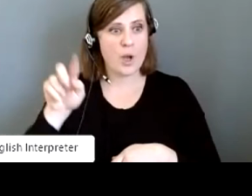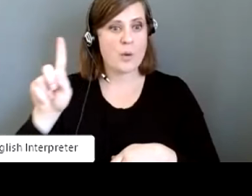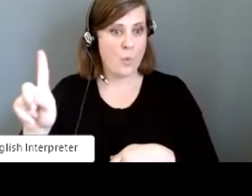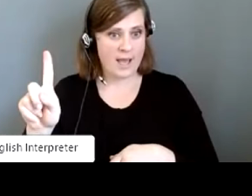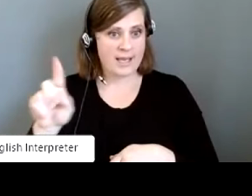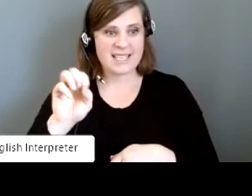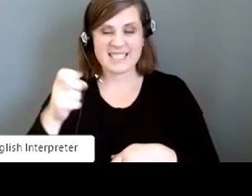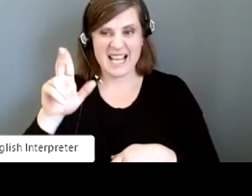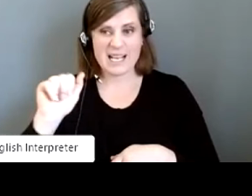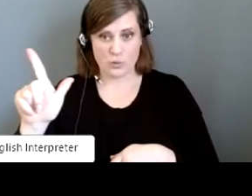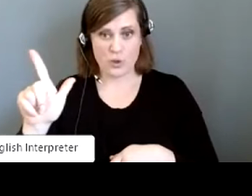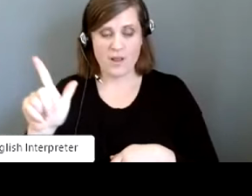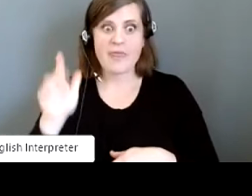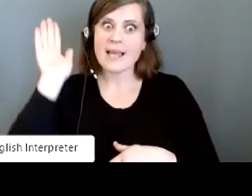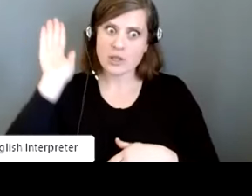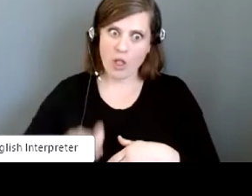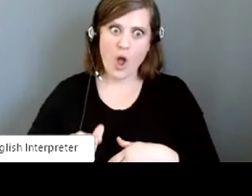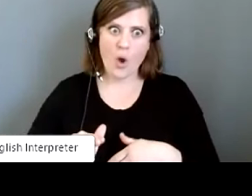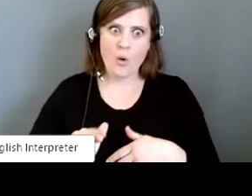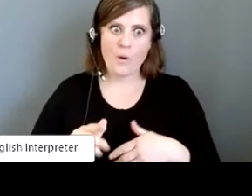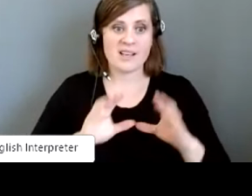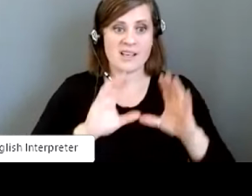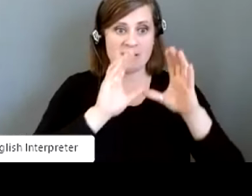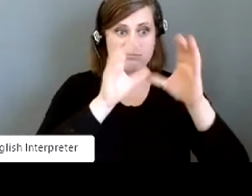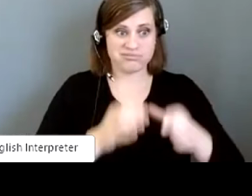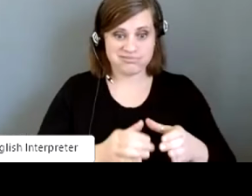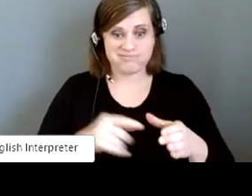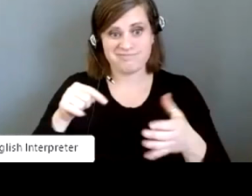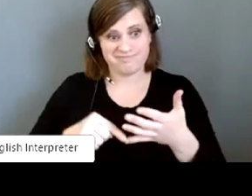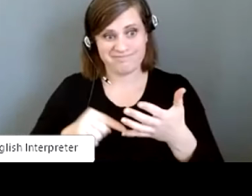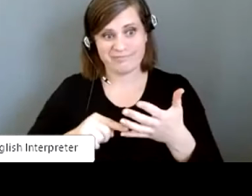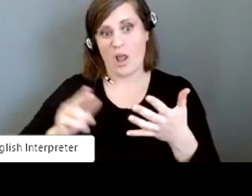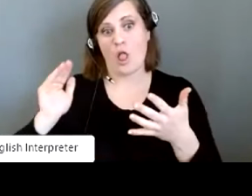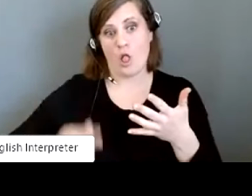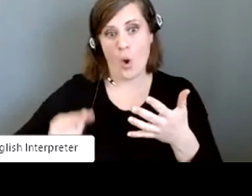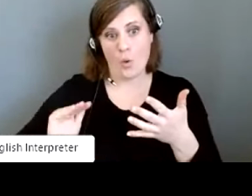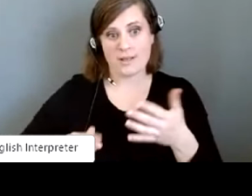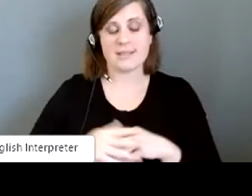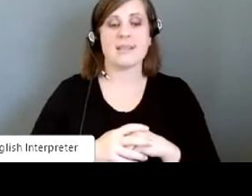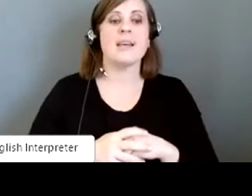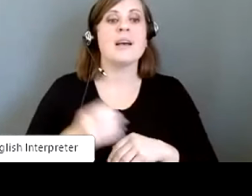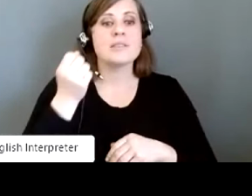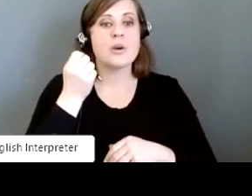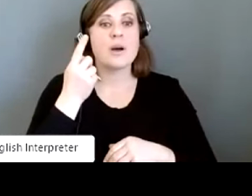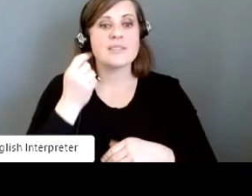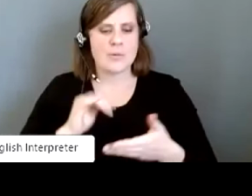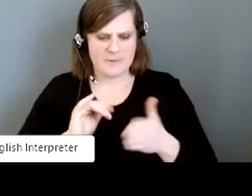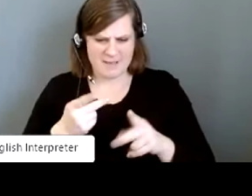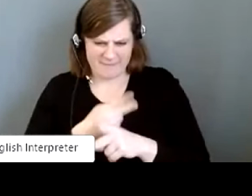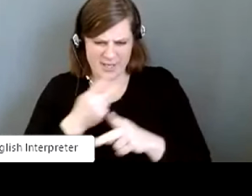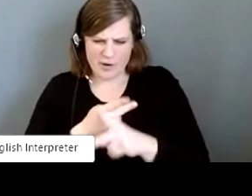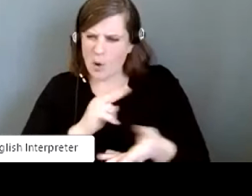is of lower compared to other groups. However, we should be cautioned in terms of how to interpret